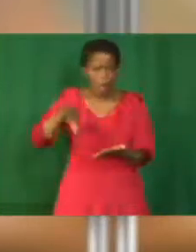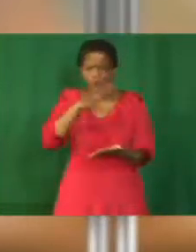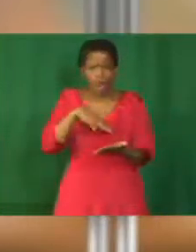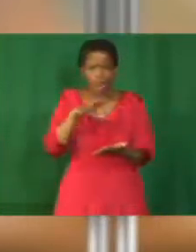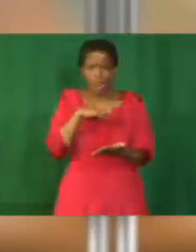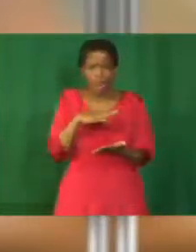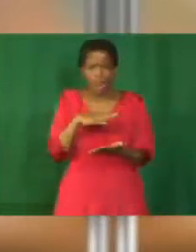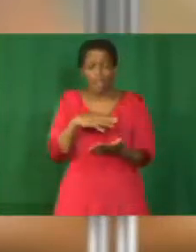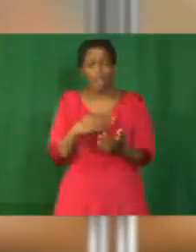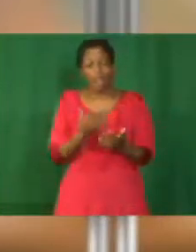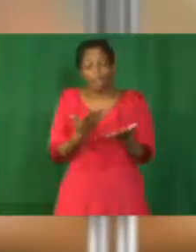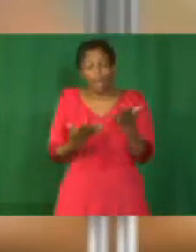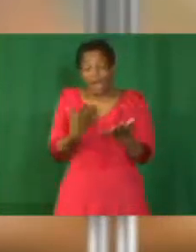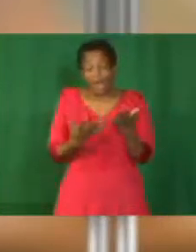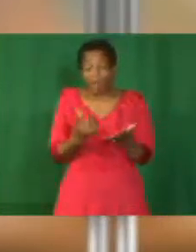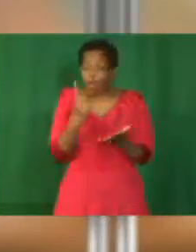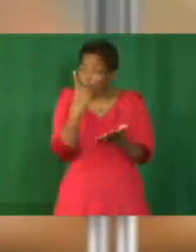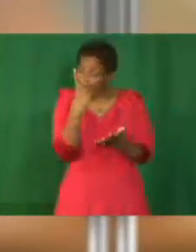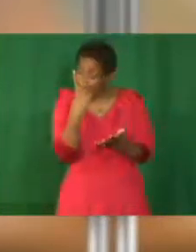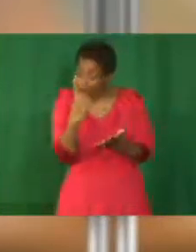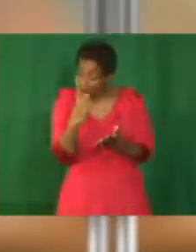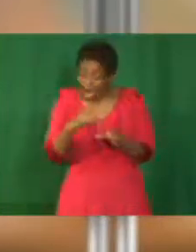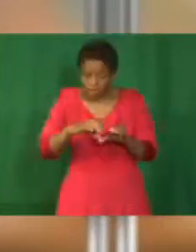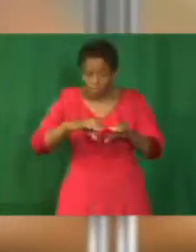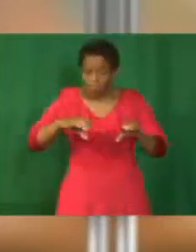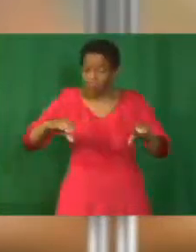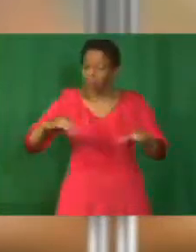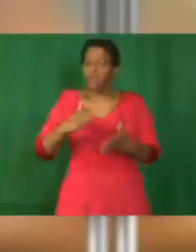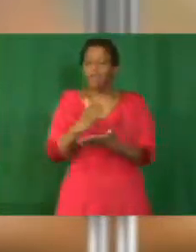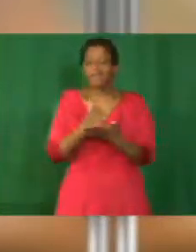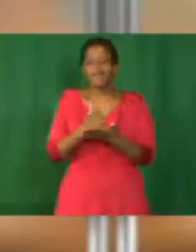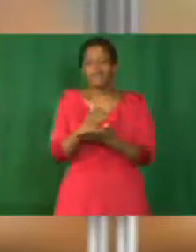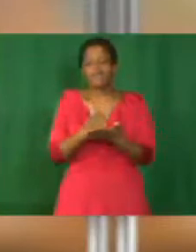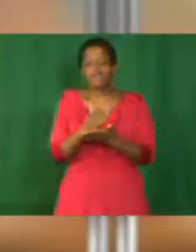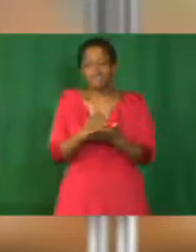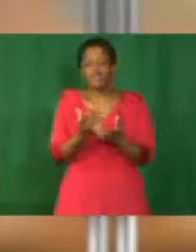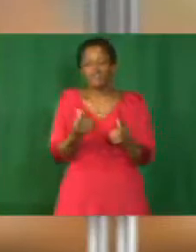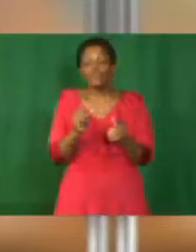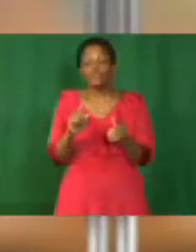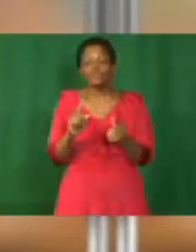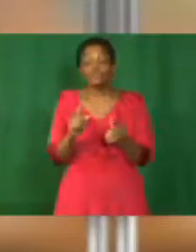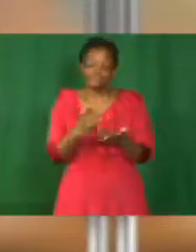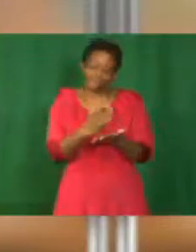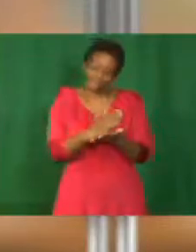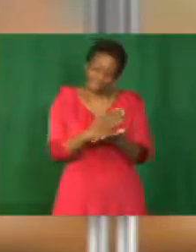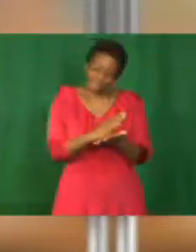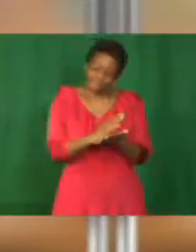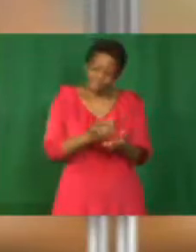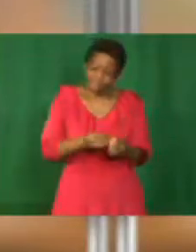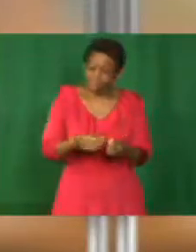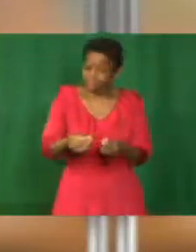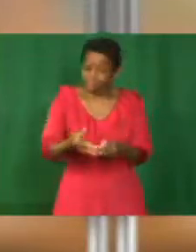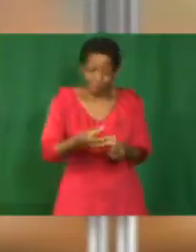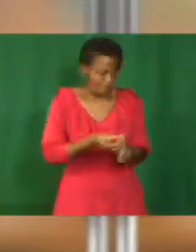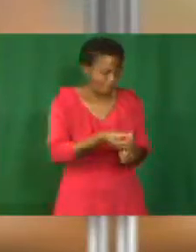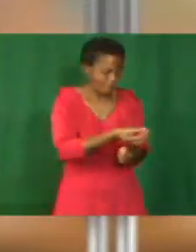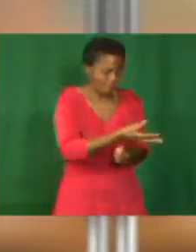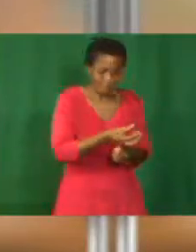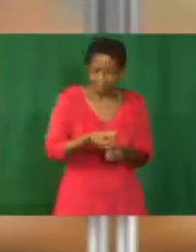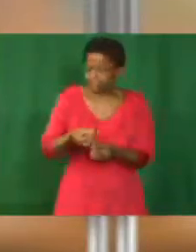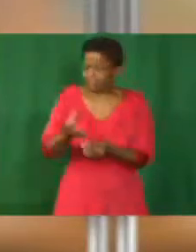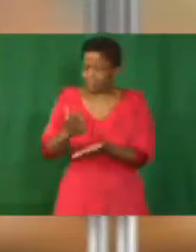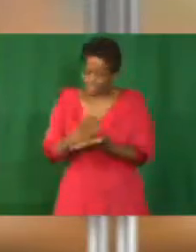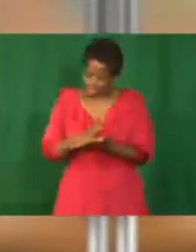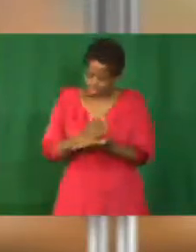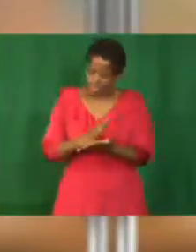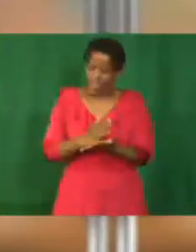bread, they would share that amongst themselves. If someone had a field,